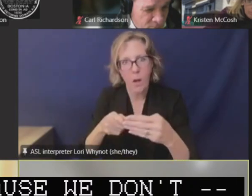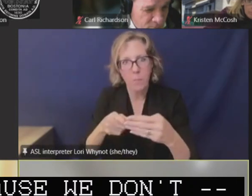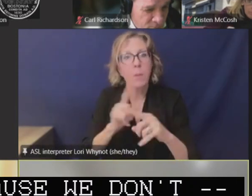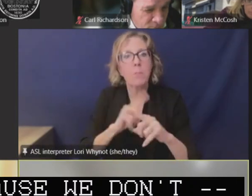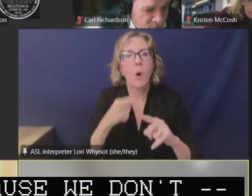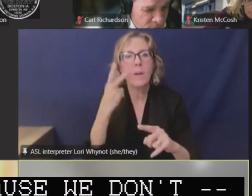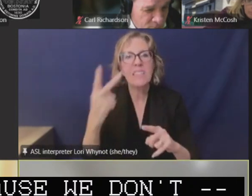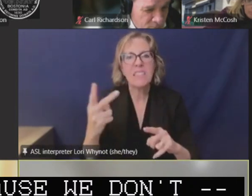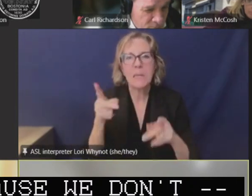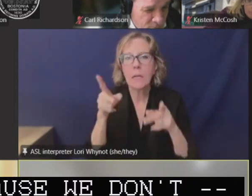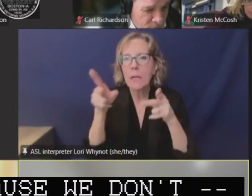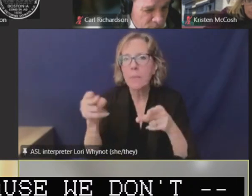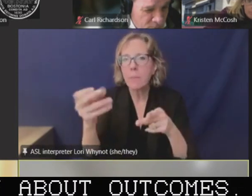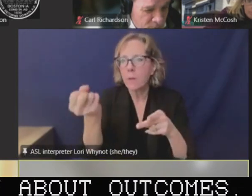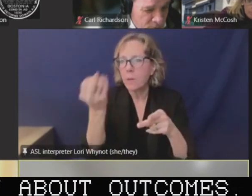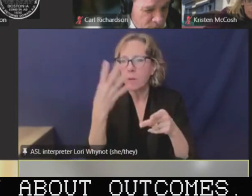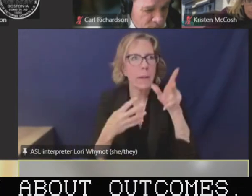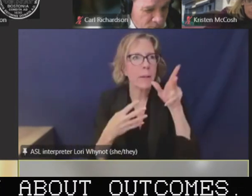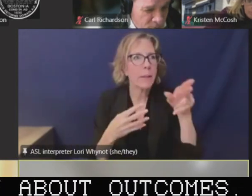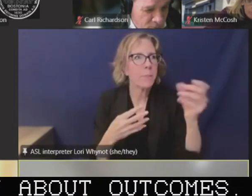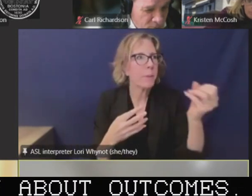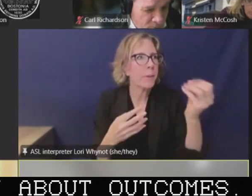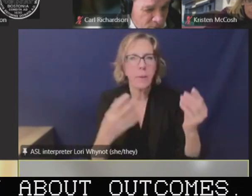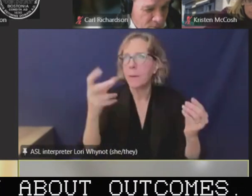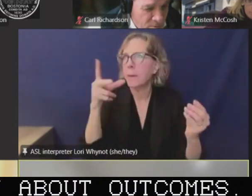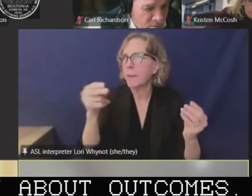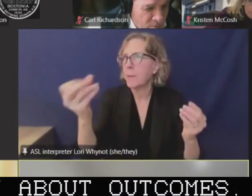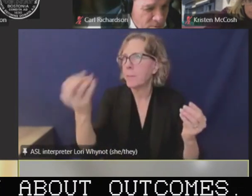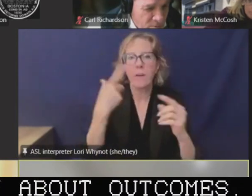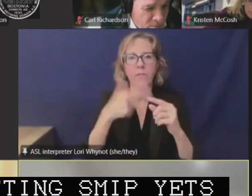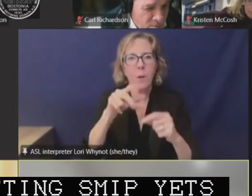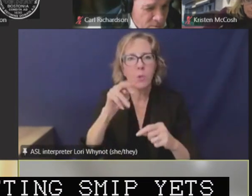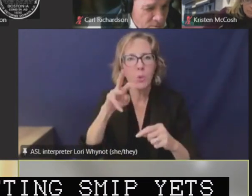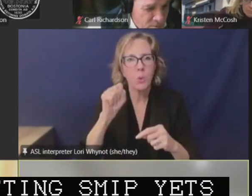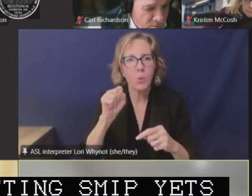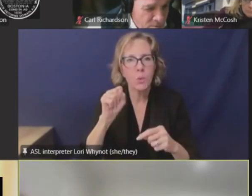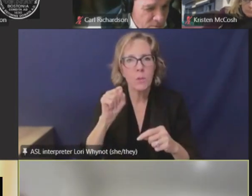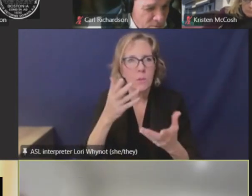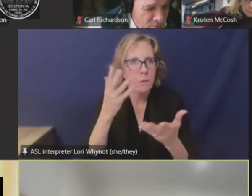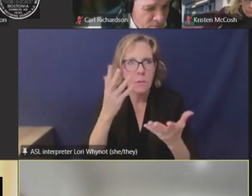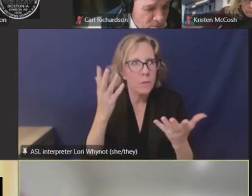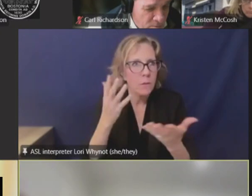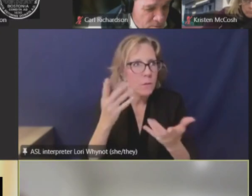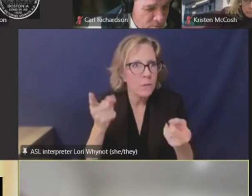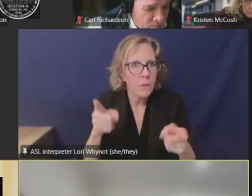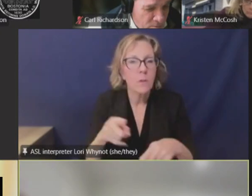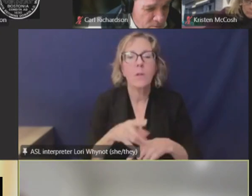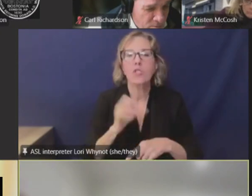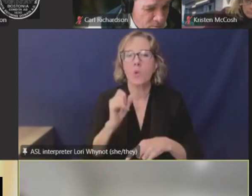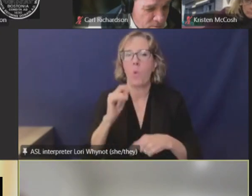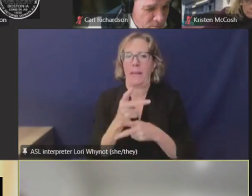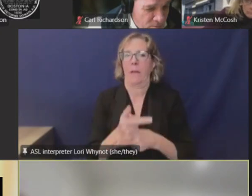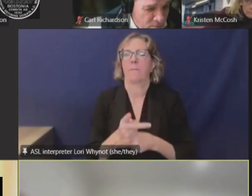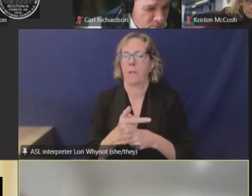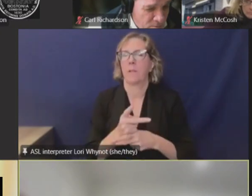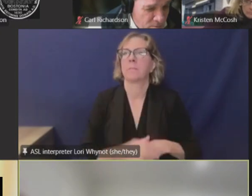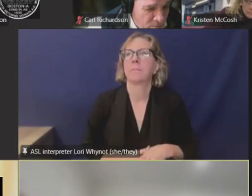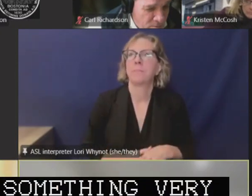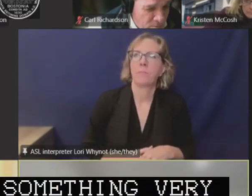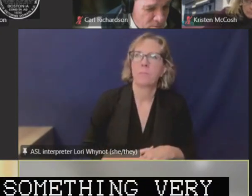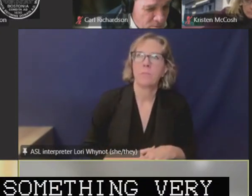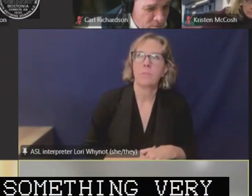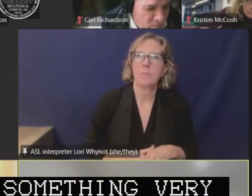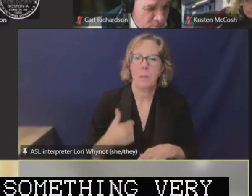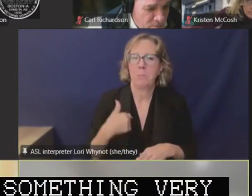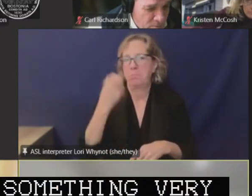news. But I do want to take something very specific, being very careful I say. So I understand